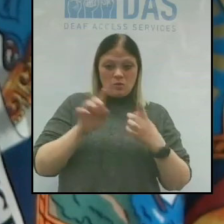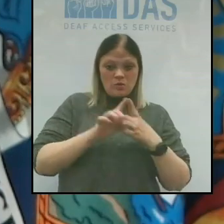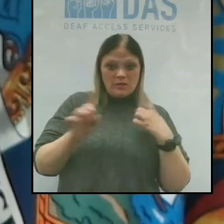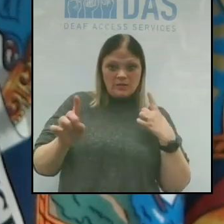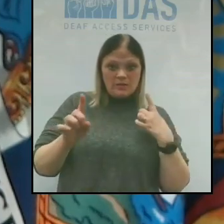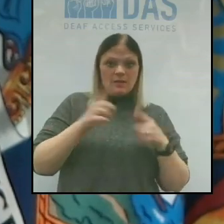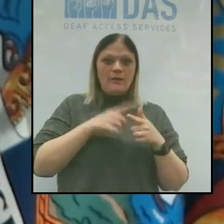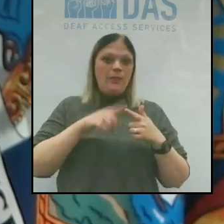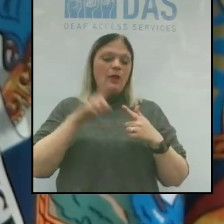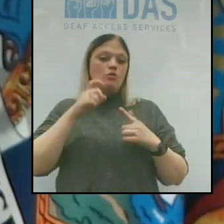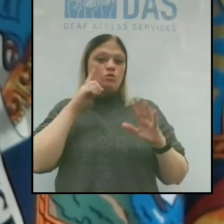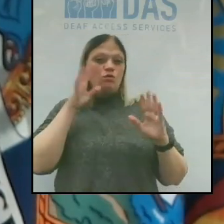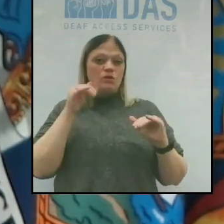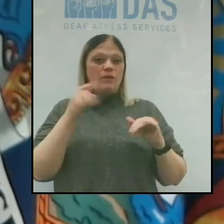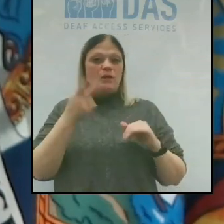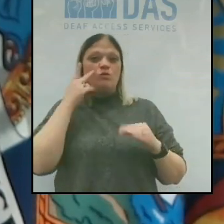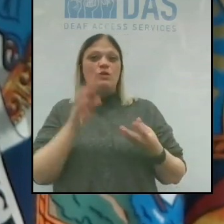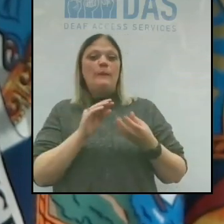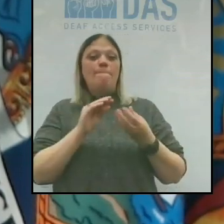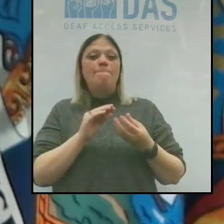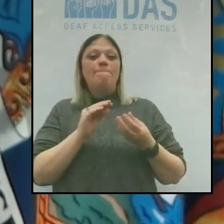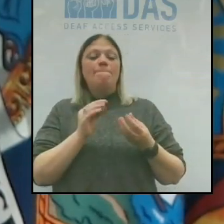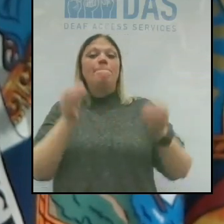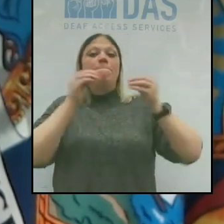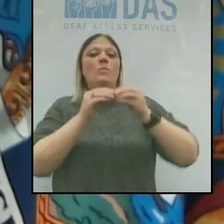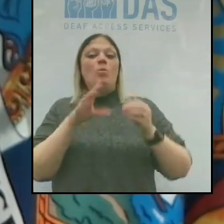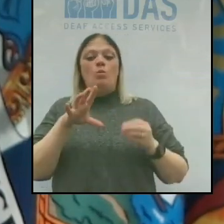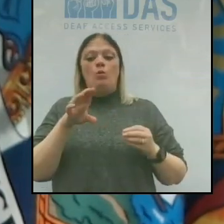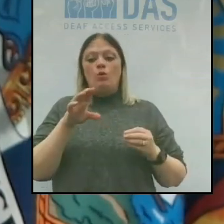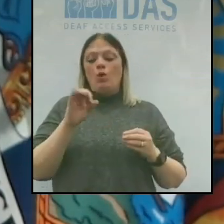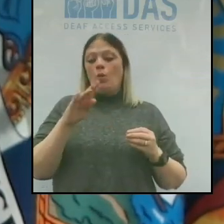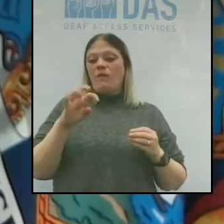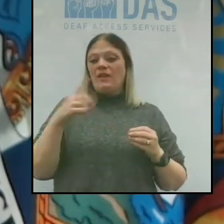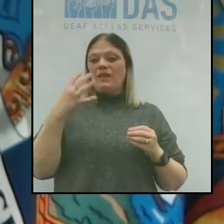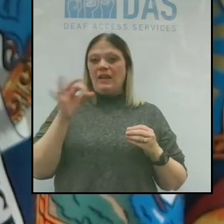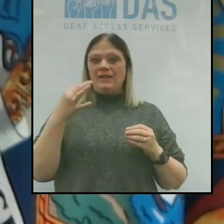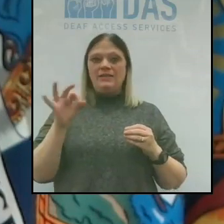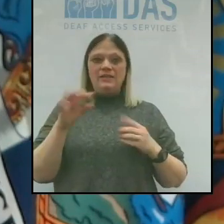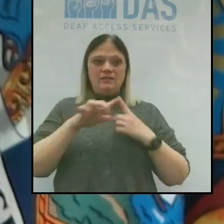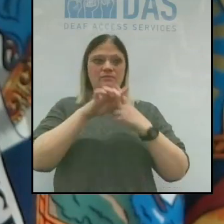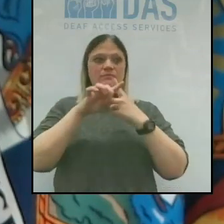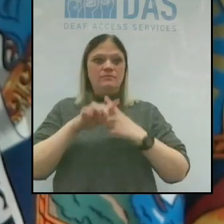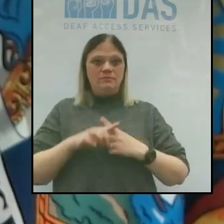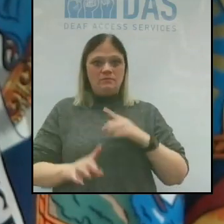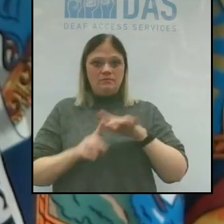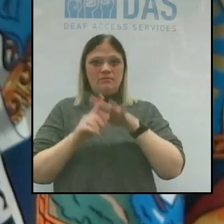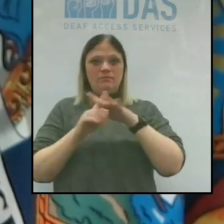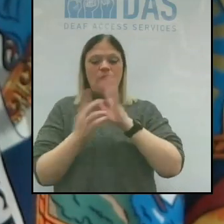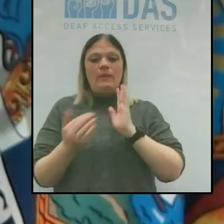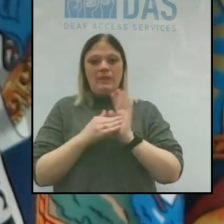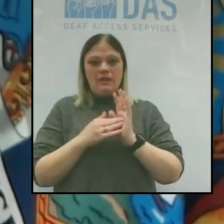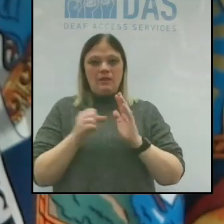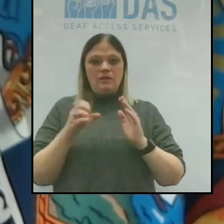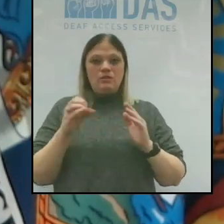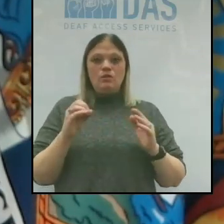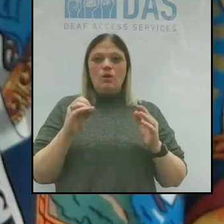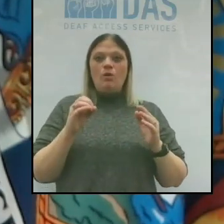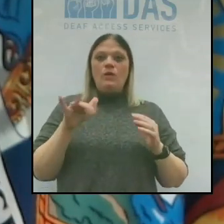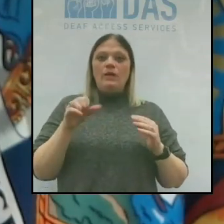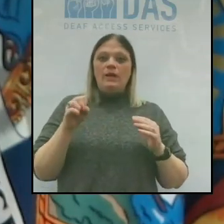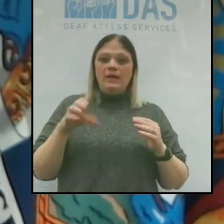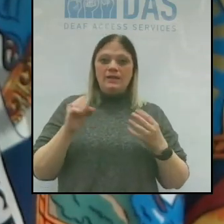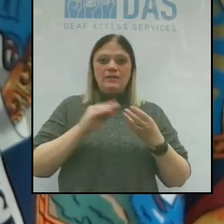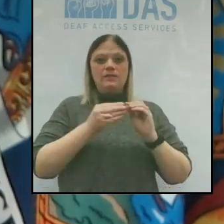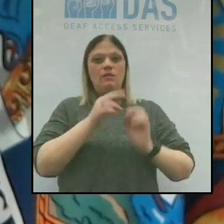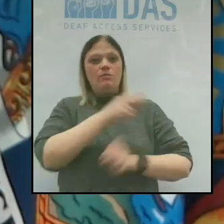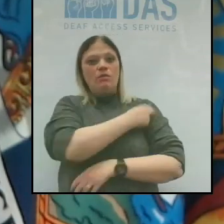should expect that we'll see more numbers of COVID-19 cases, and so that'll all depend. The number of cases and the number of hospitalizations will